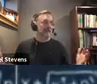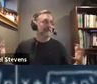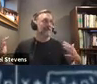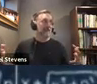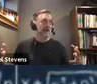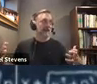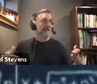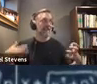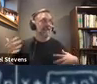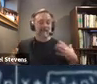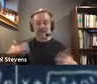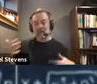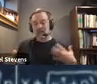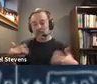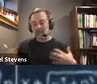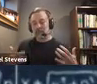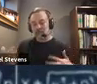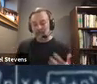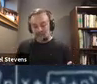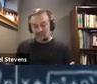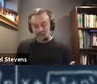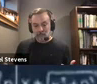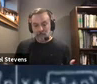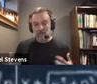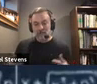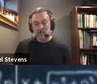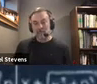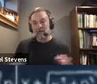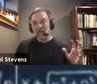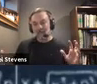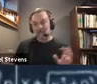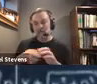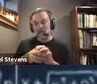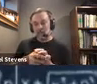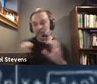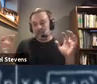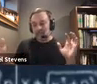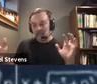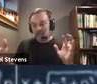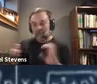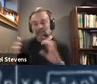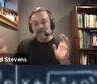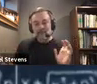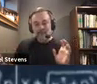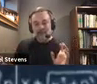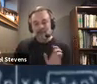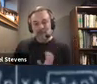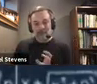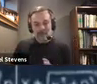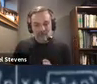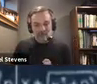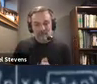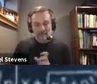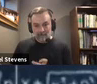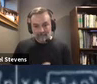tolerance for the data that's coming through the speech recognition, therefore allowing it to be more, uh, seamless as it